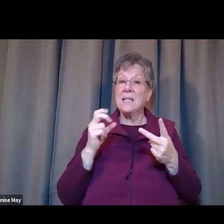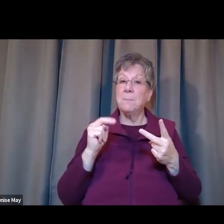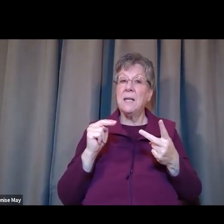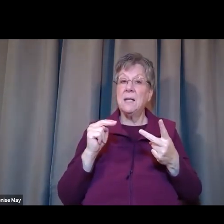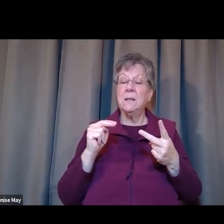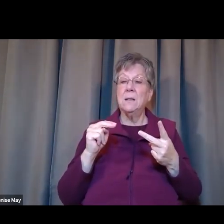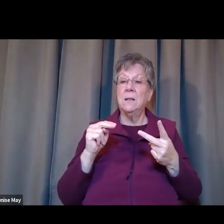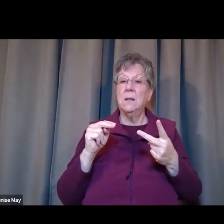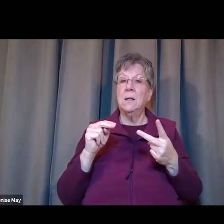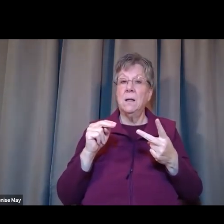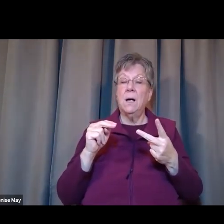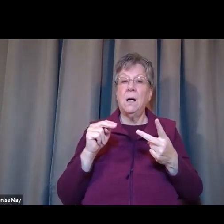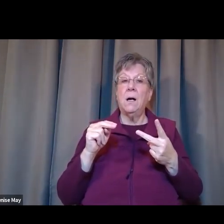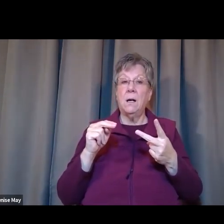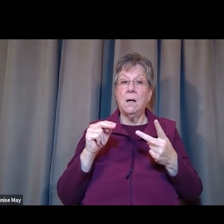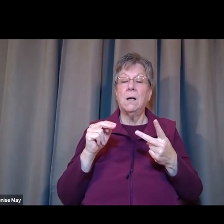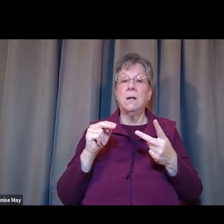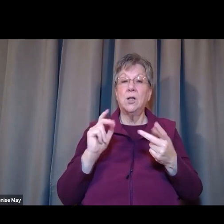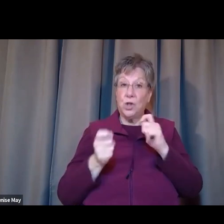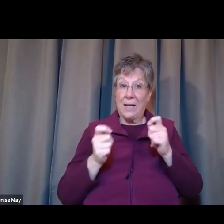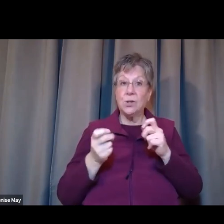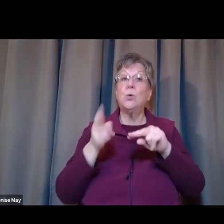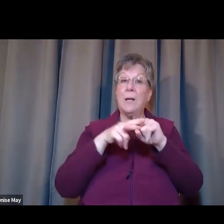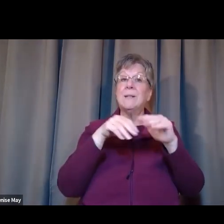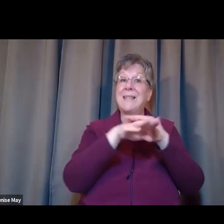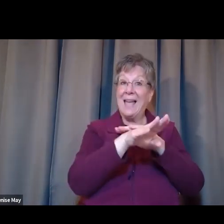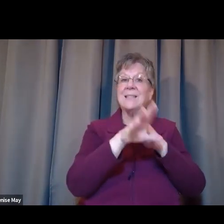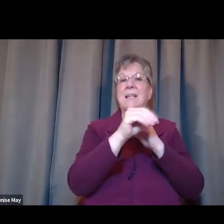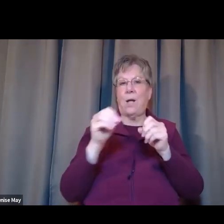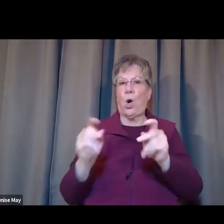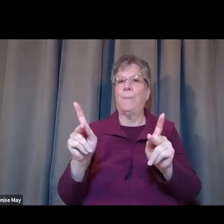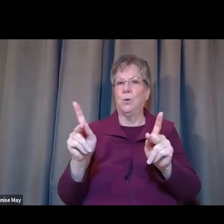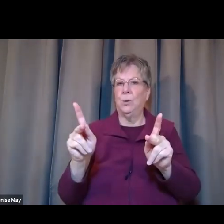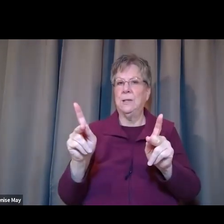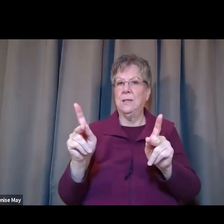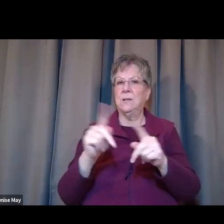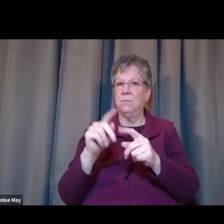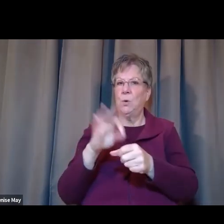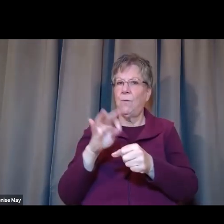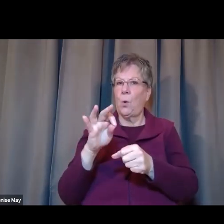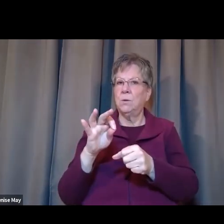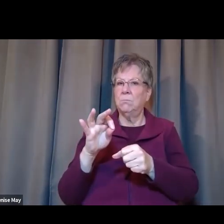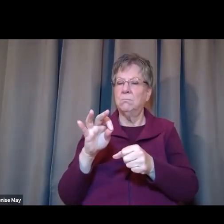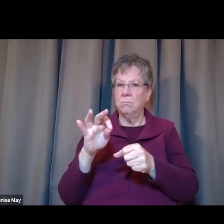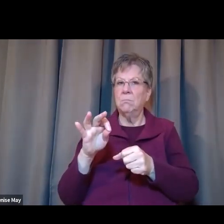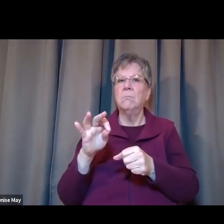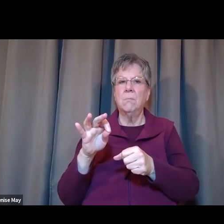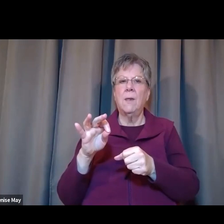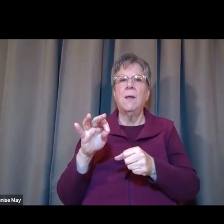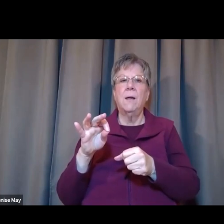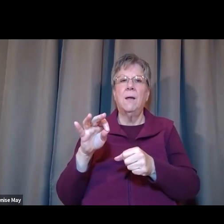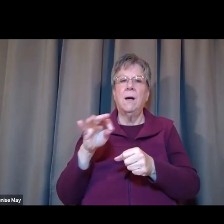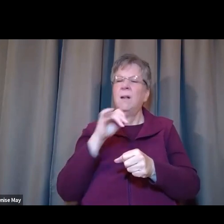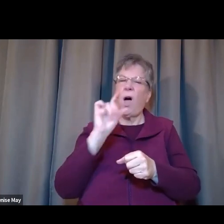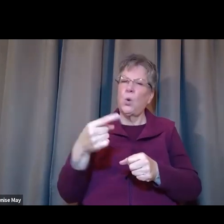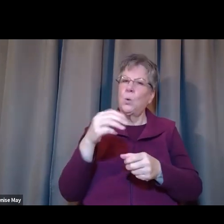pointed out, substantial movement to increase both access and opportunities to vote. And this isn't just in the Voting Rights Act and